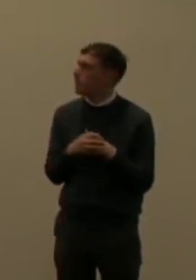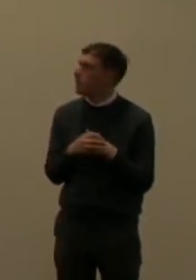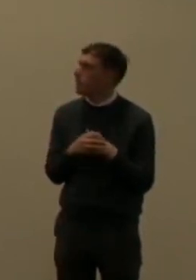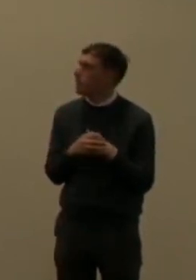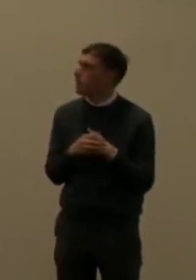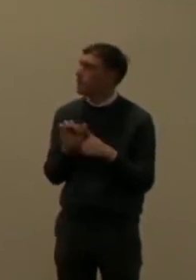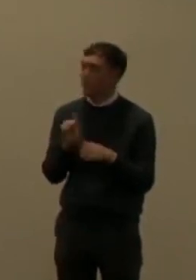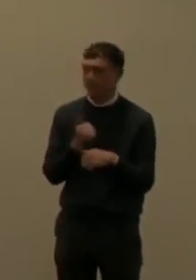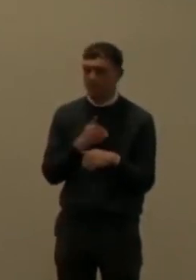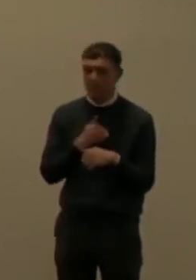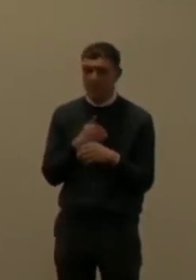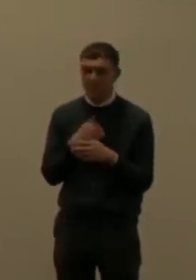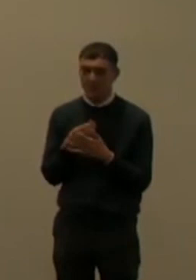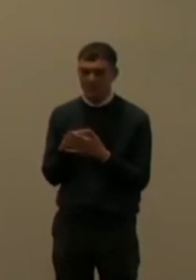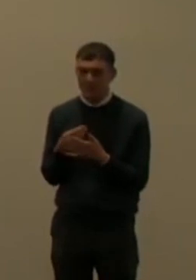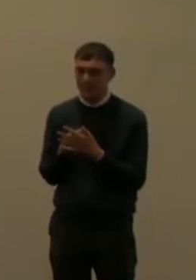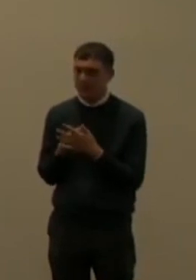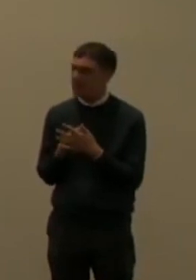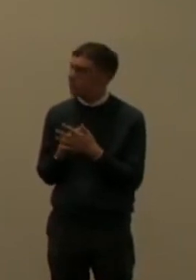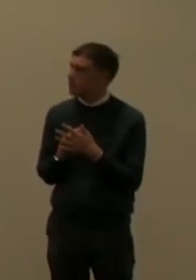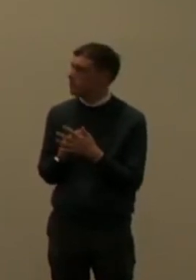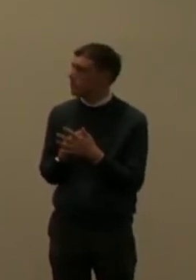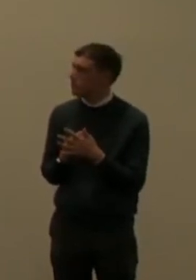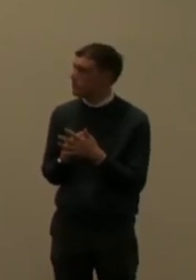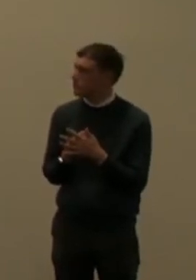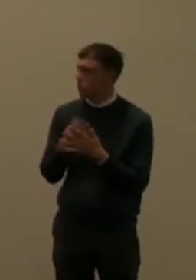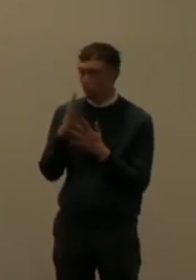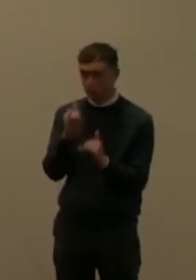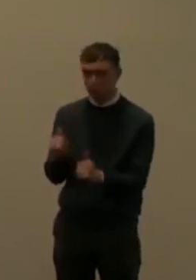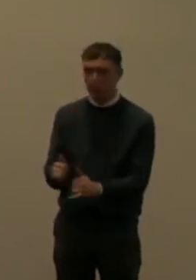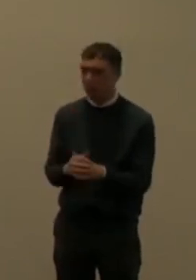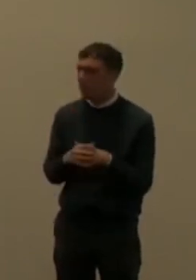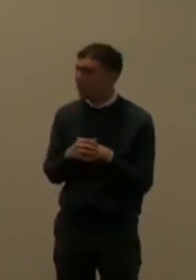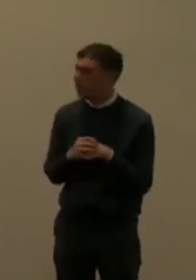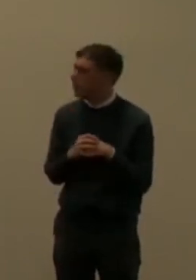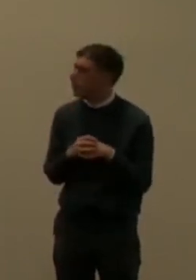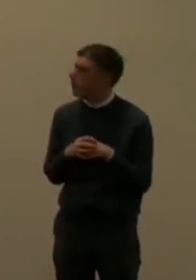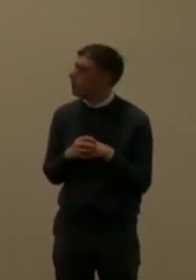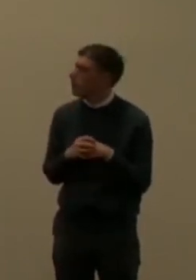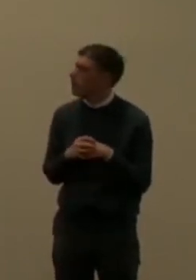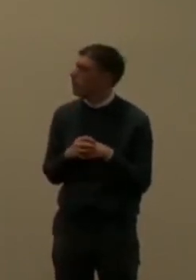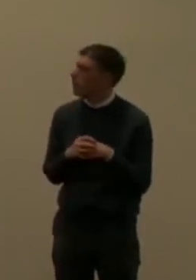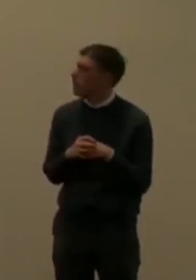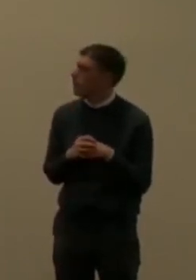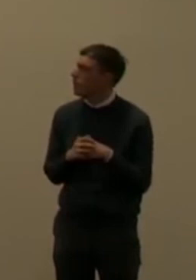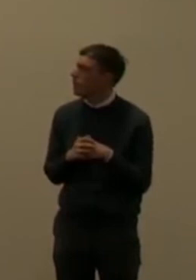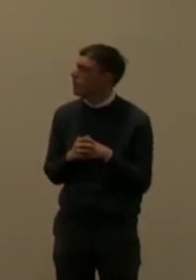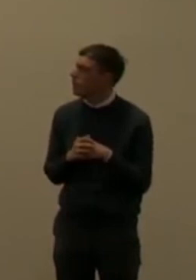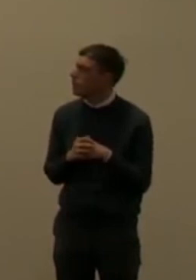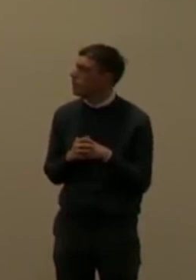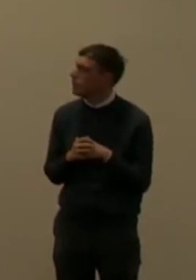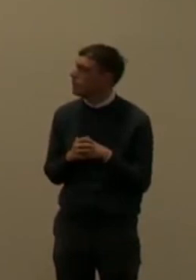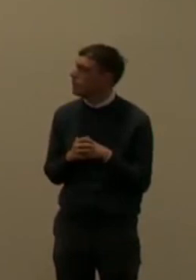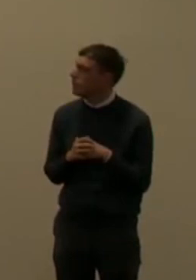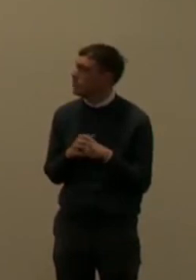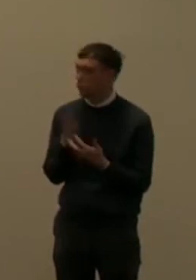my expense tracker SharePoint list that is on the production environment.